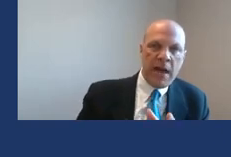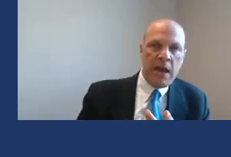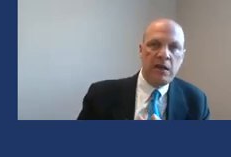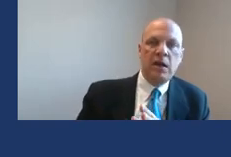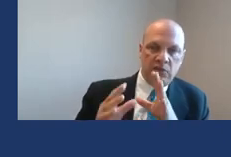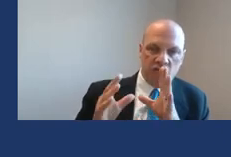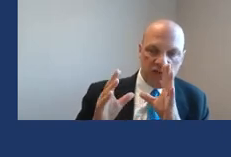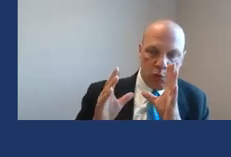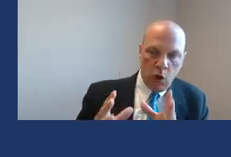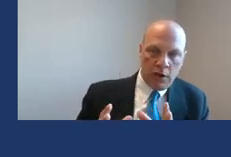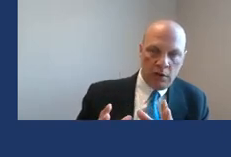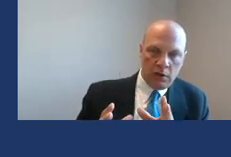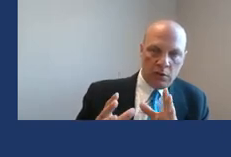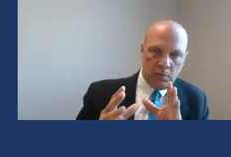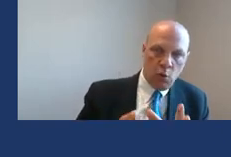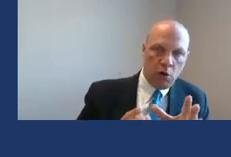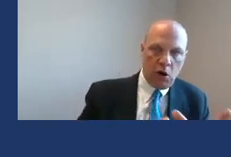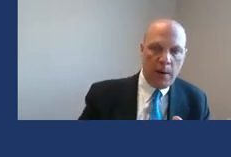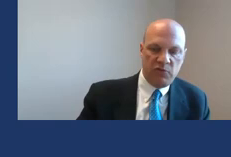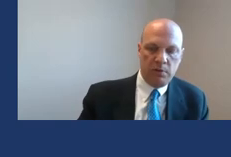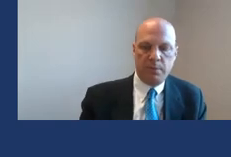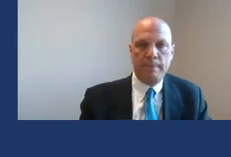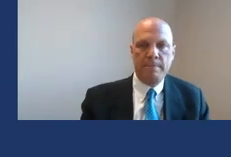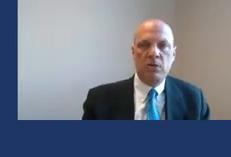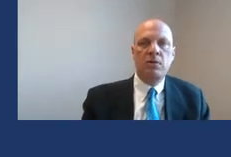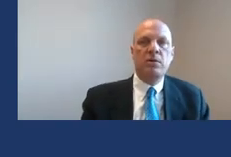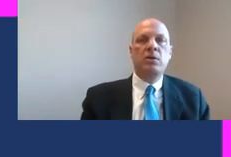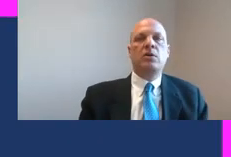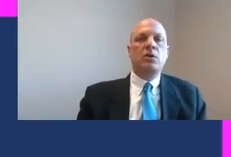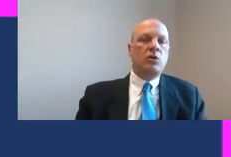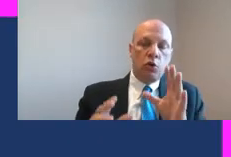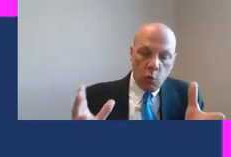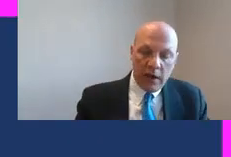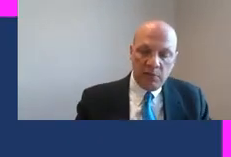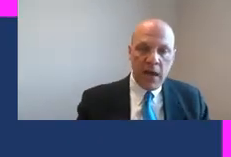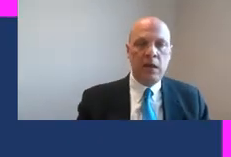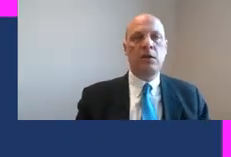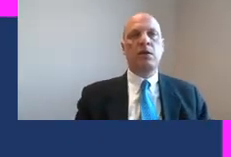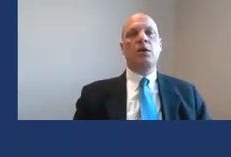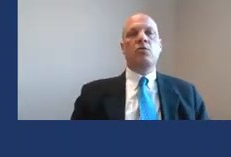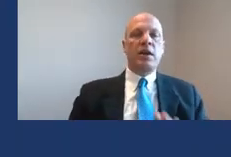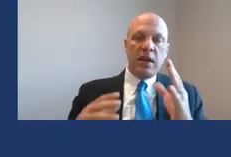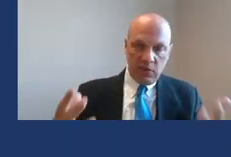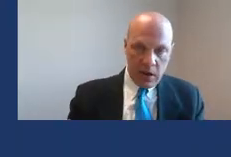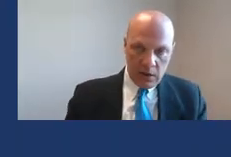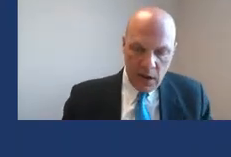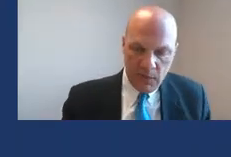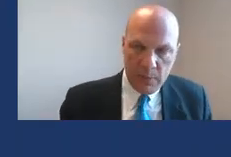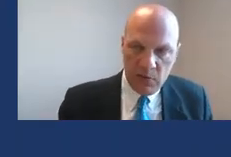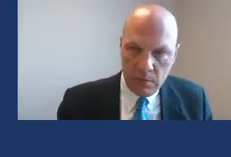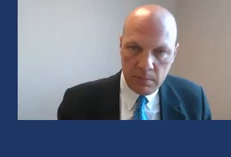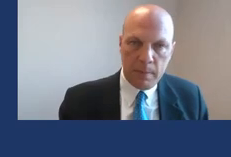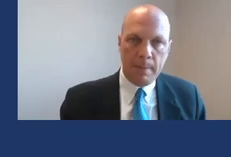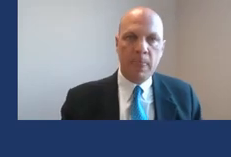suicide, MAID is just one more option. So what is MAID, right? It's an